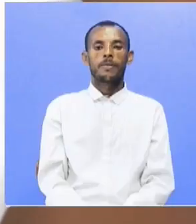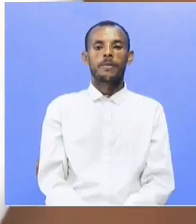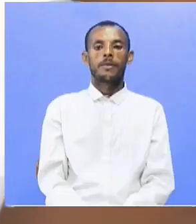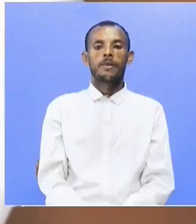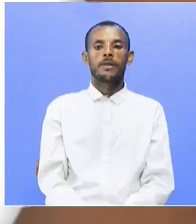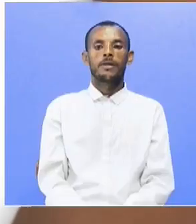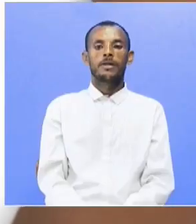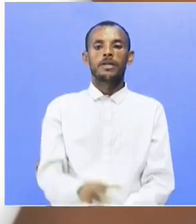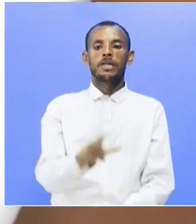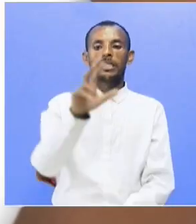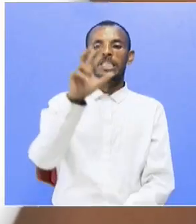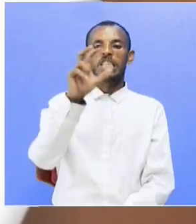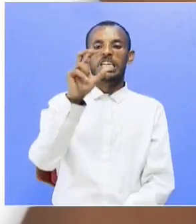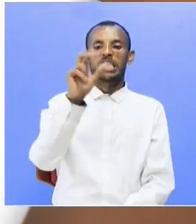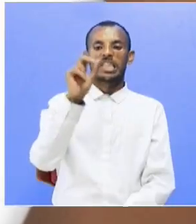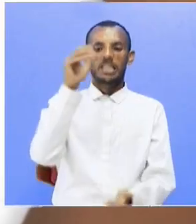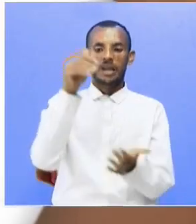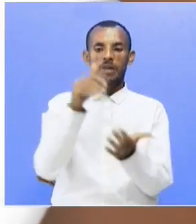30,000.